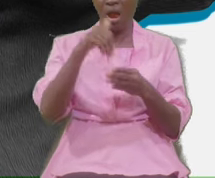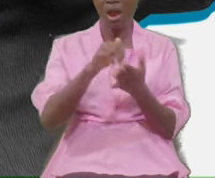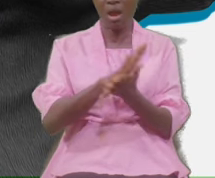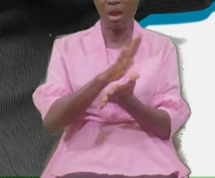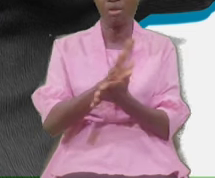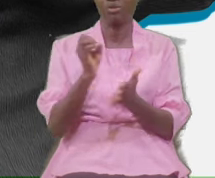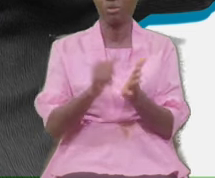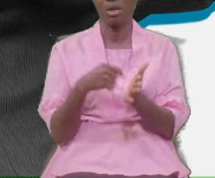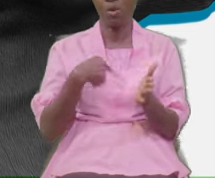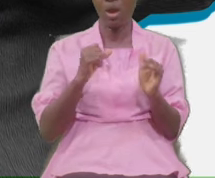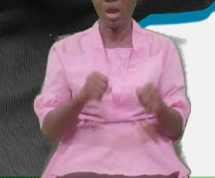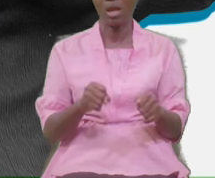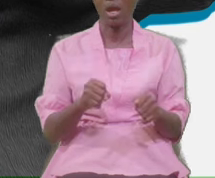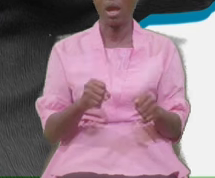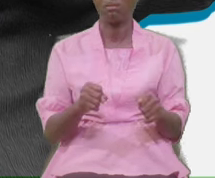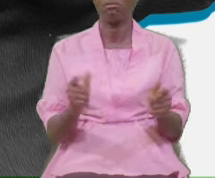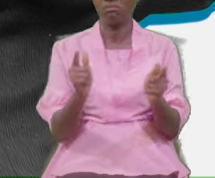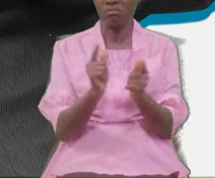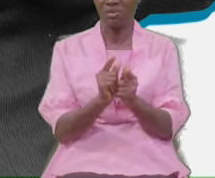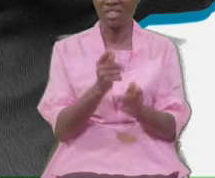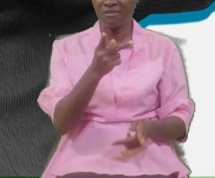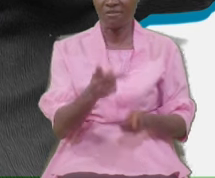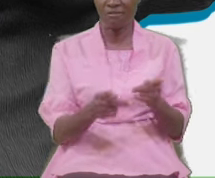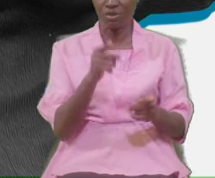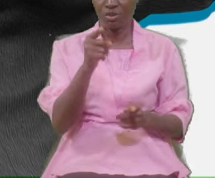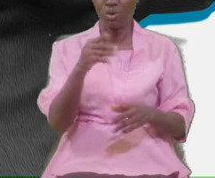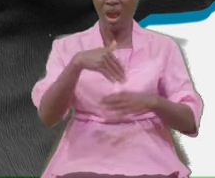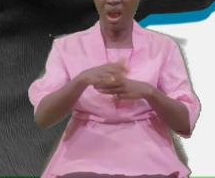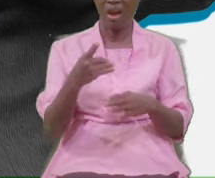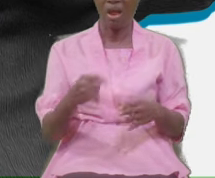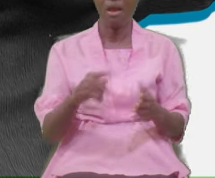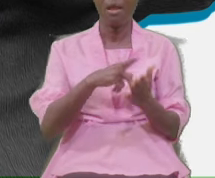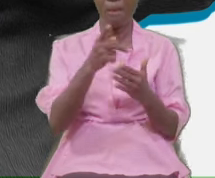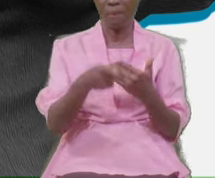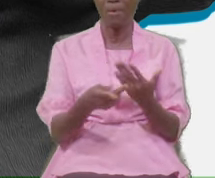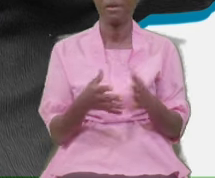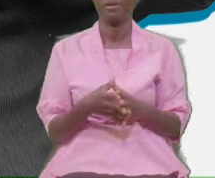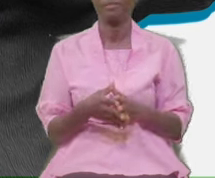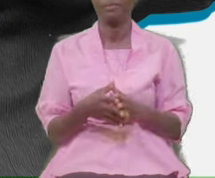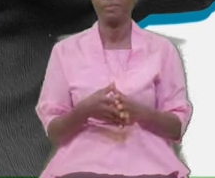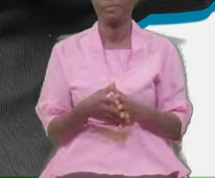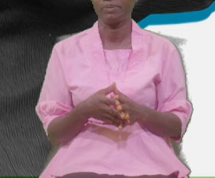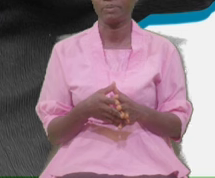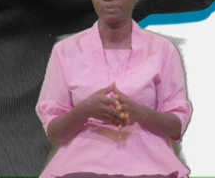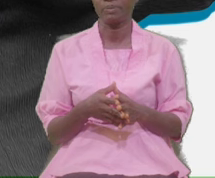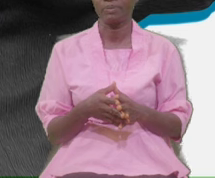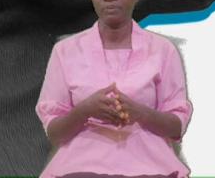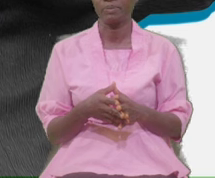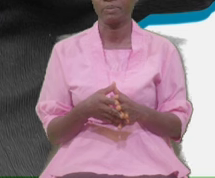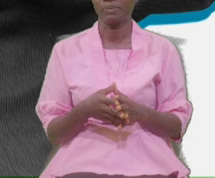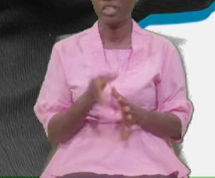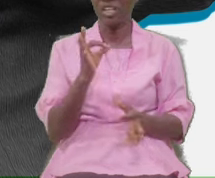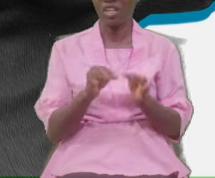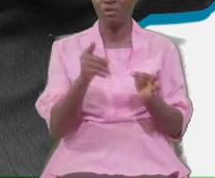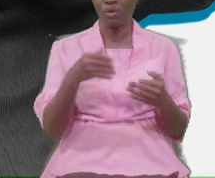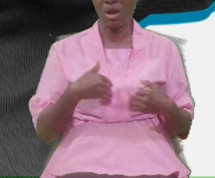program please collect the Sleep councel please quickly let's give them sleeps to if you have not been given a sleep